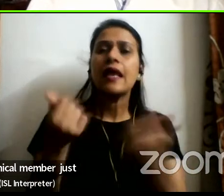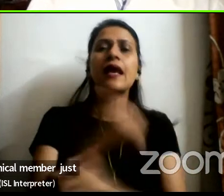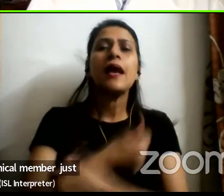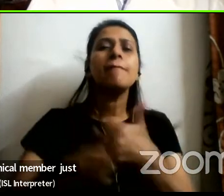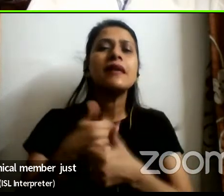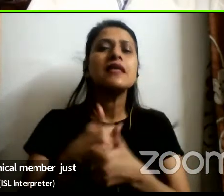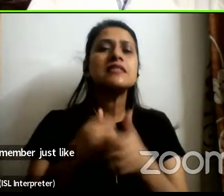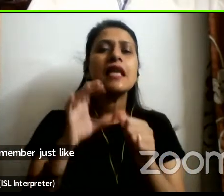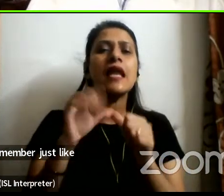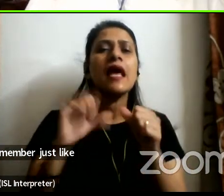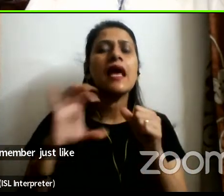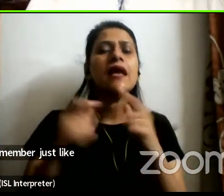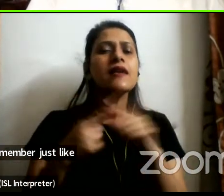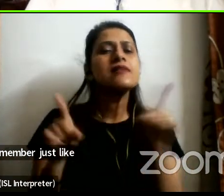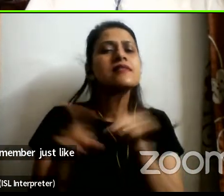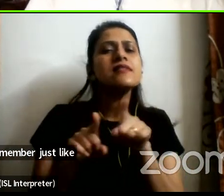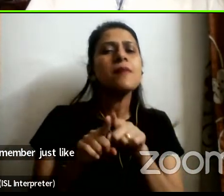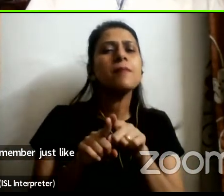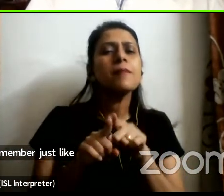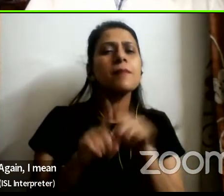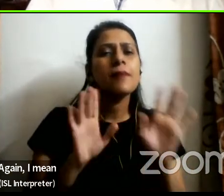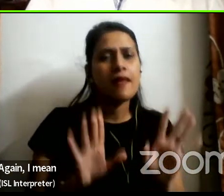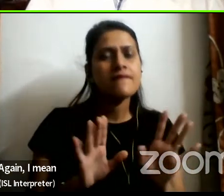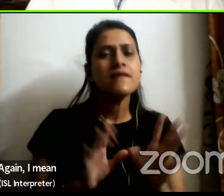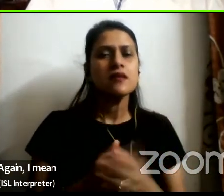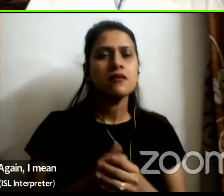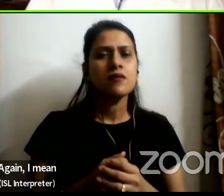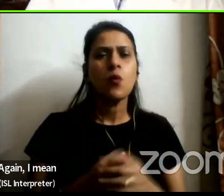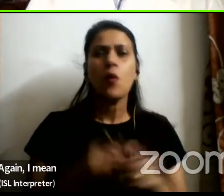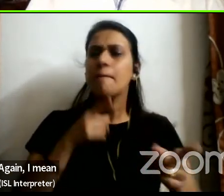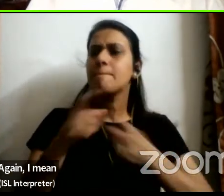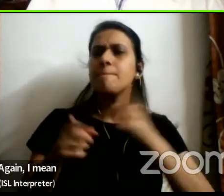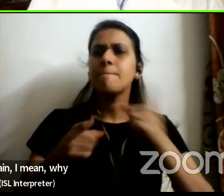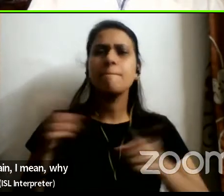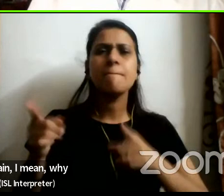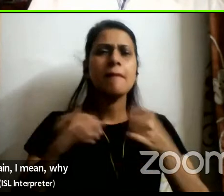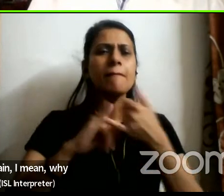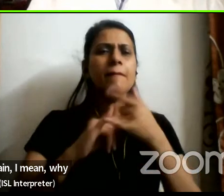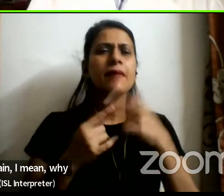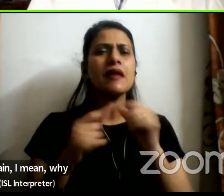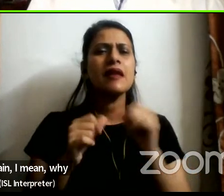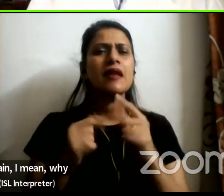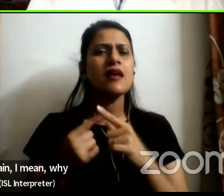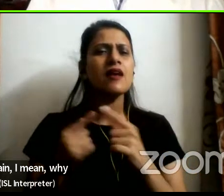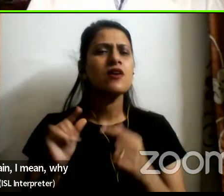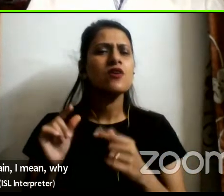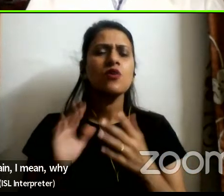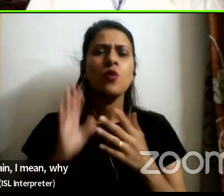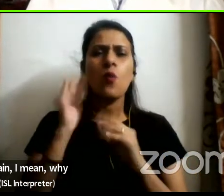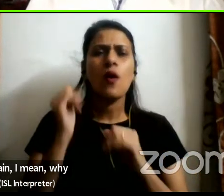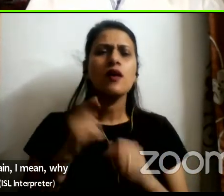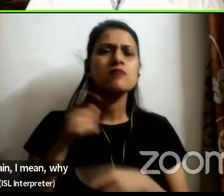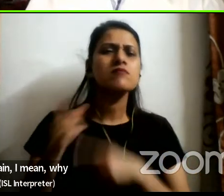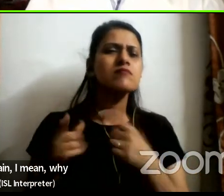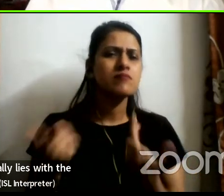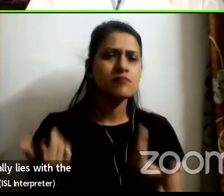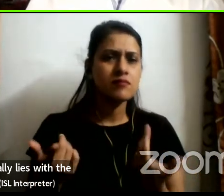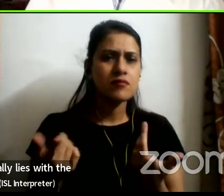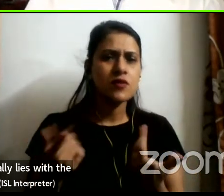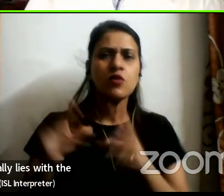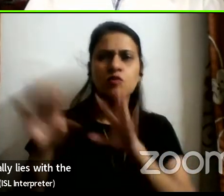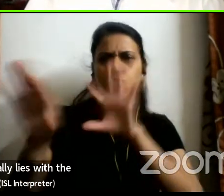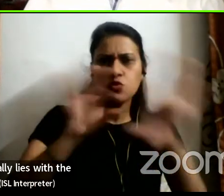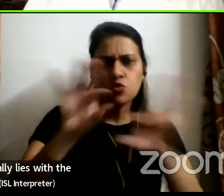possibility of expertise. Again, I mean, why blame the statute when the blame really lies with the government, where they are not appointing people with